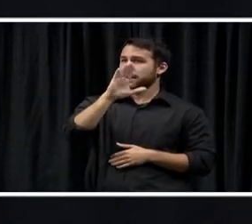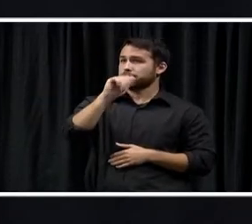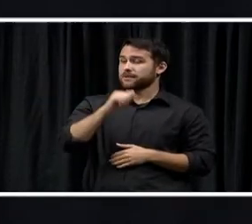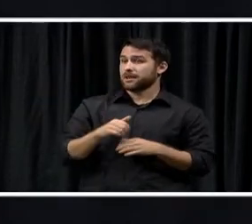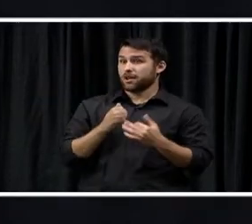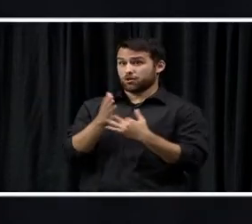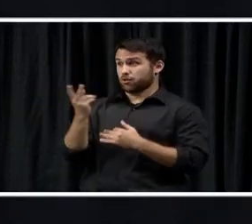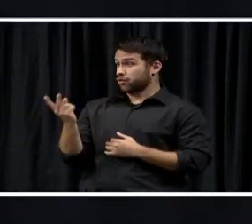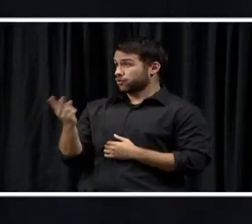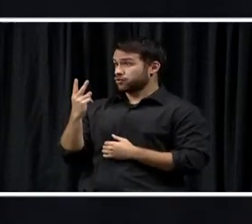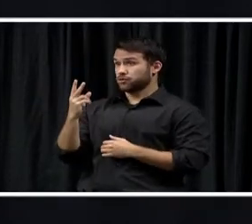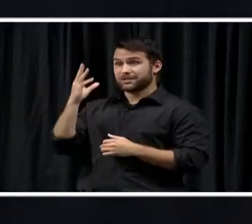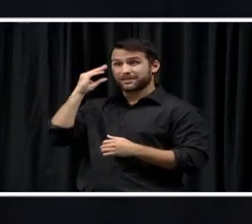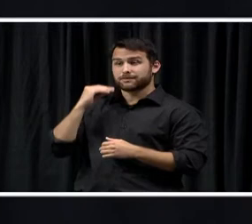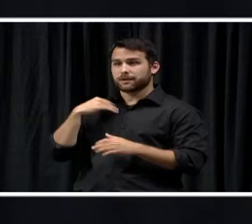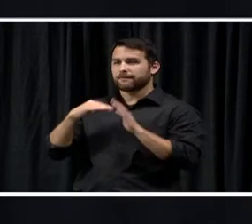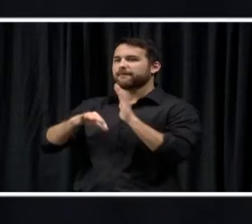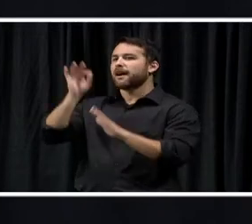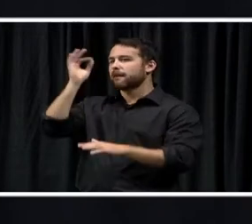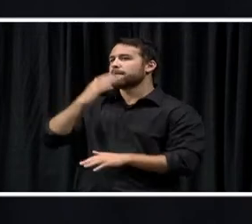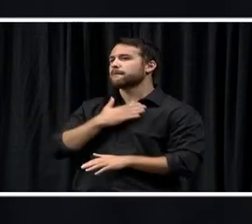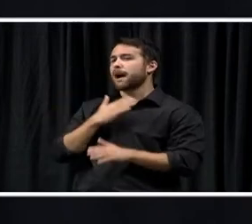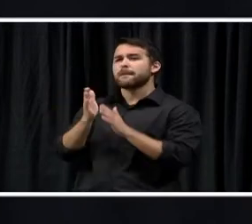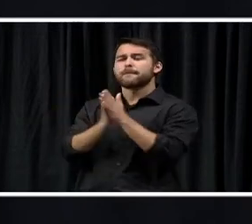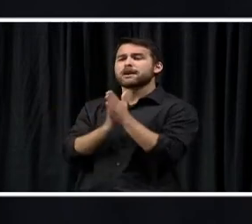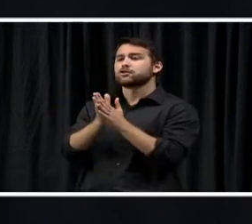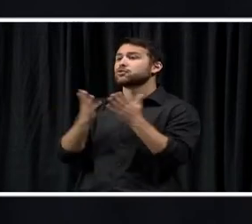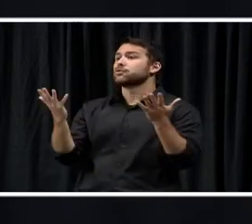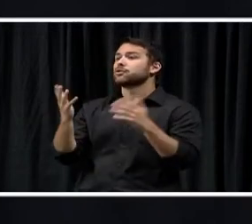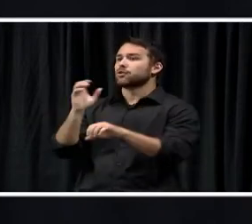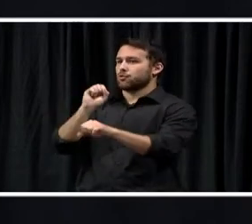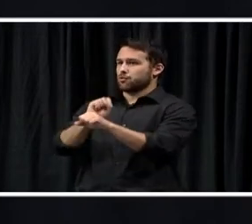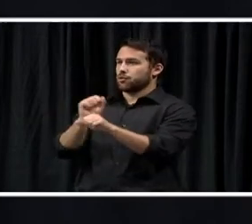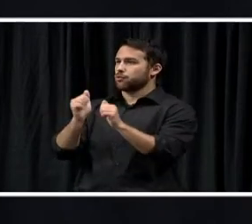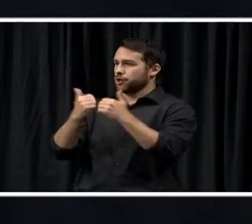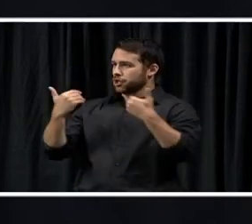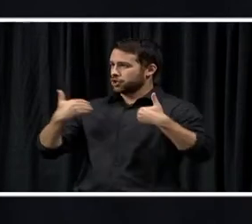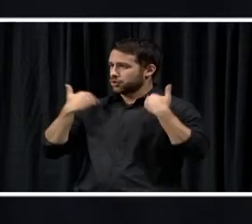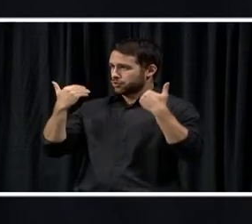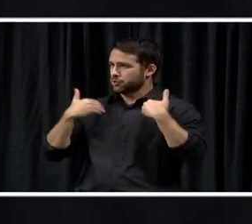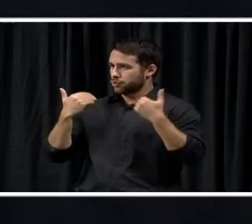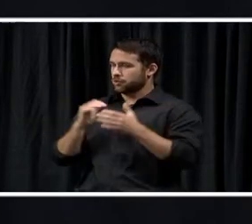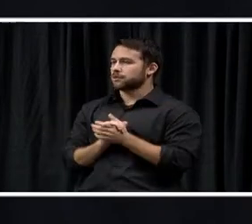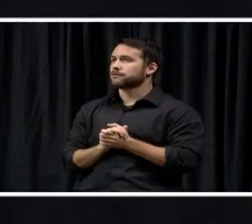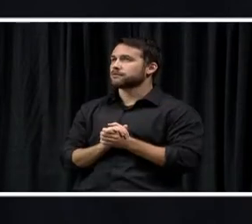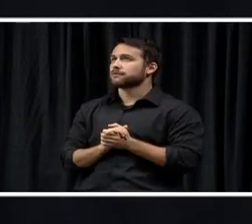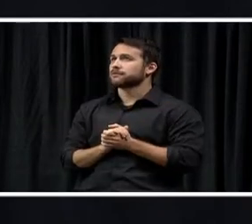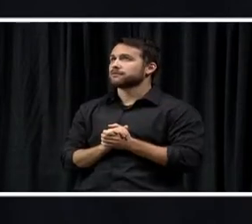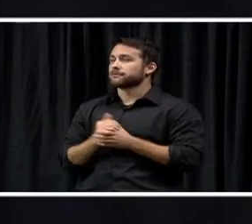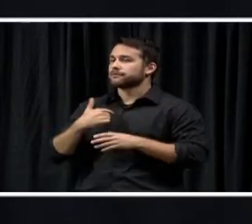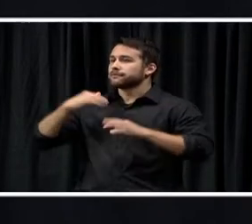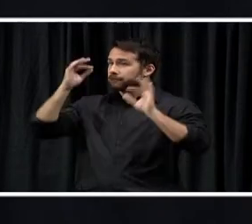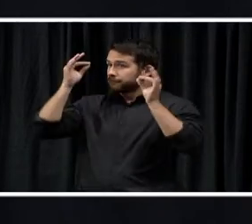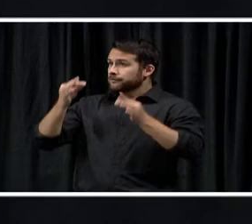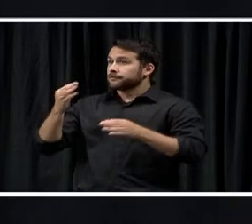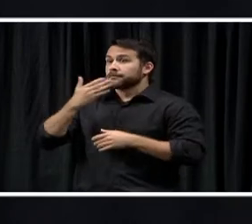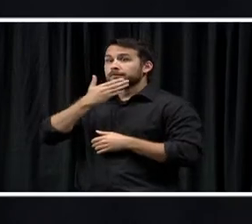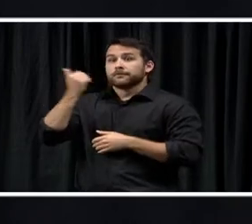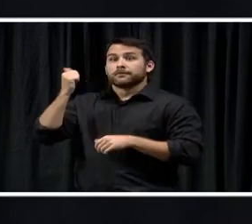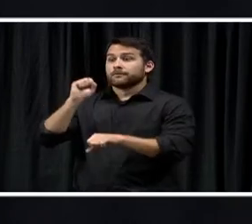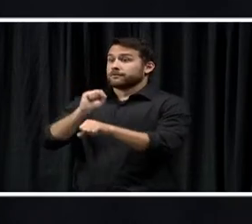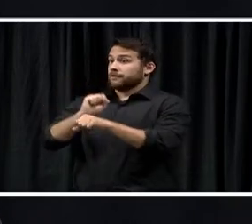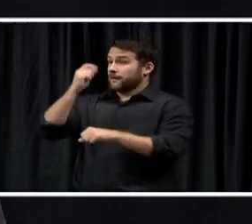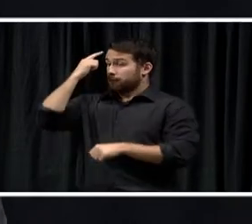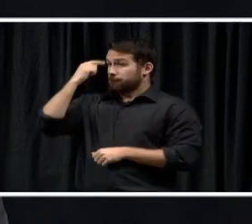two experiences, I discovered my passion was to work with youth. I determined the best vocation for me